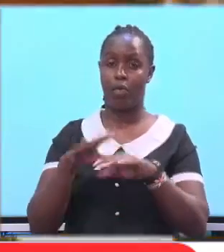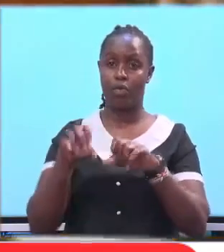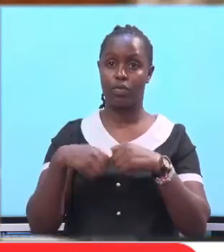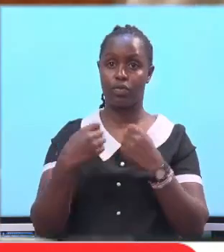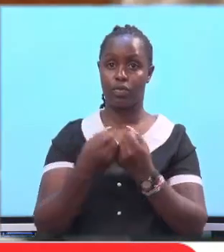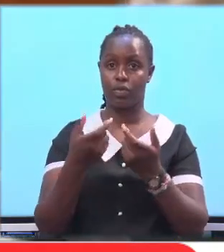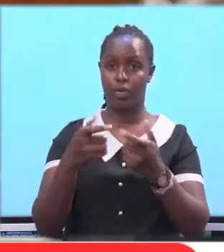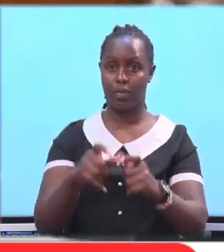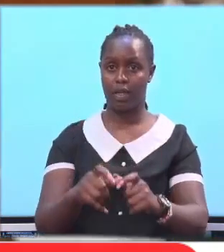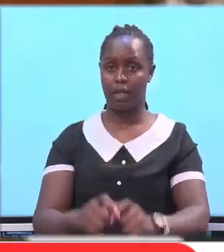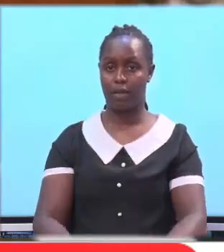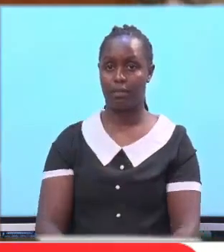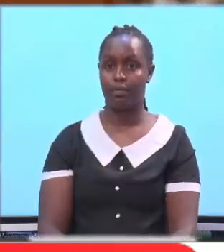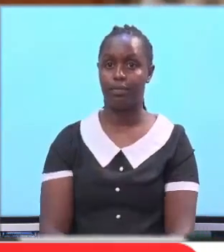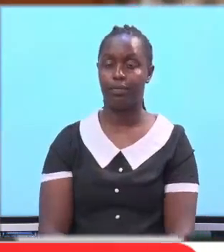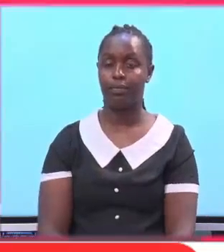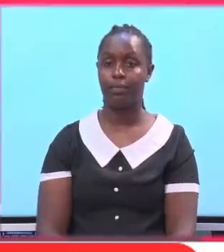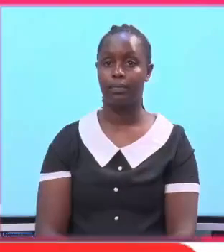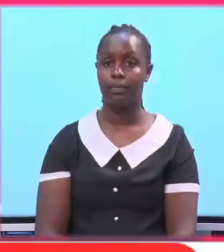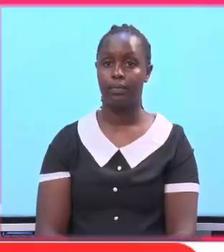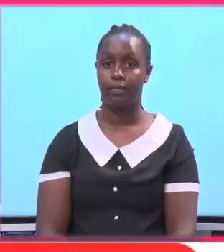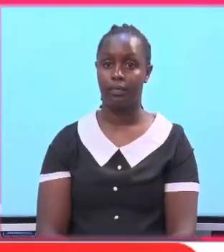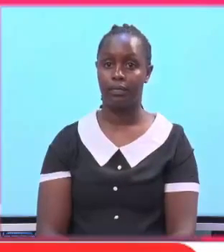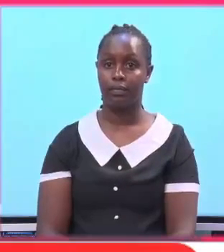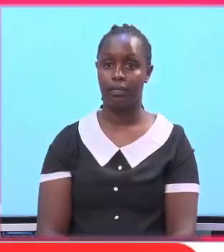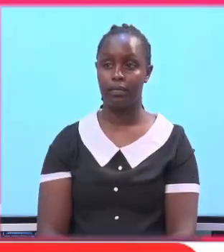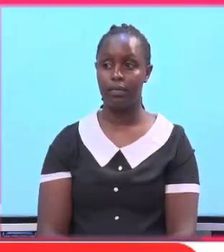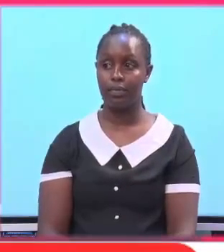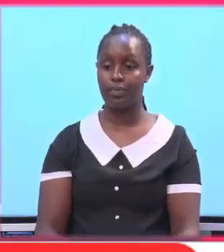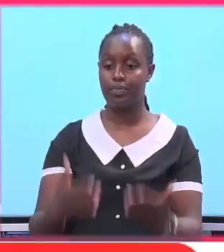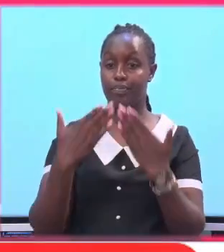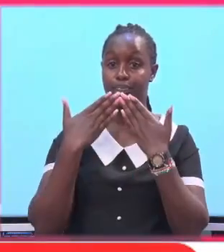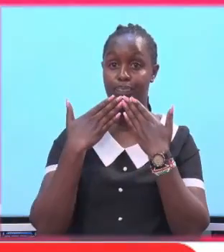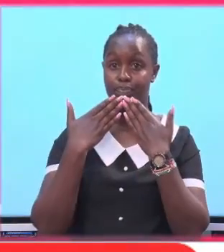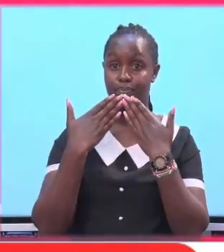TV 47. Thank you, Andrin, for that. The Kenya